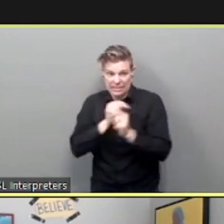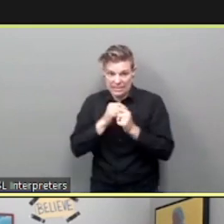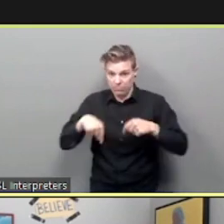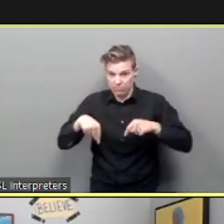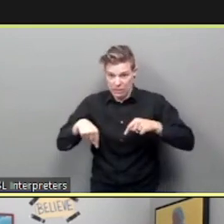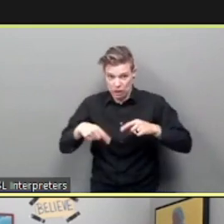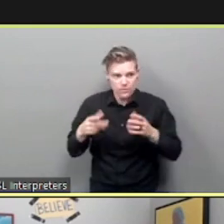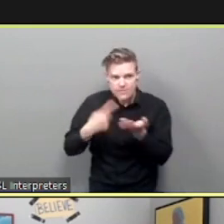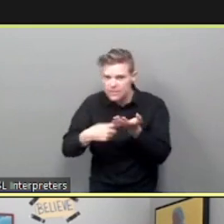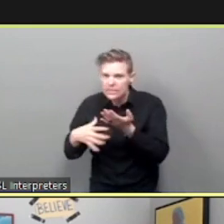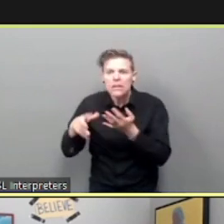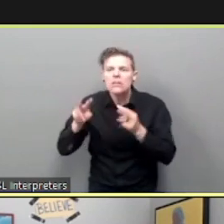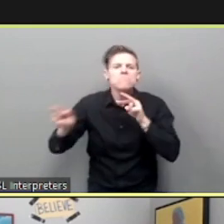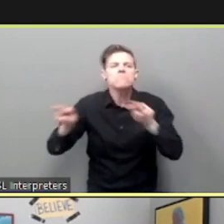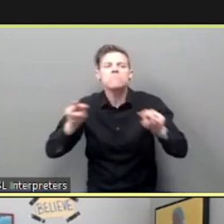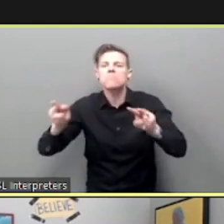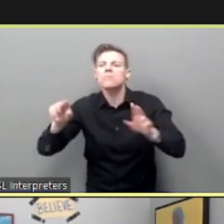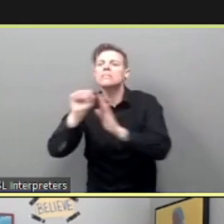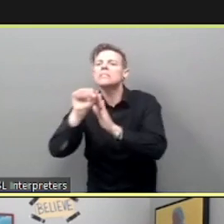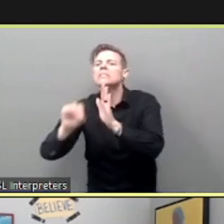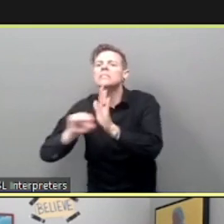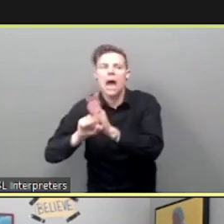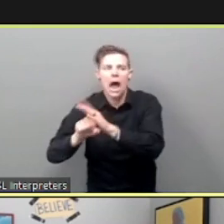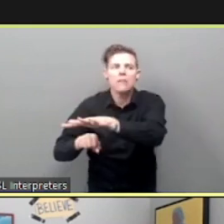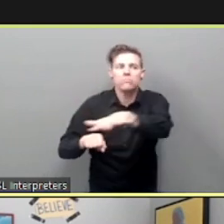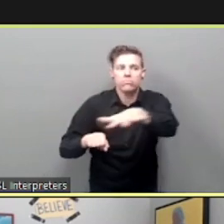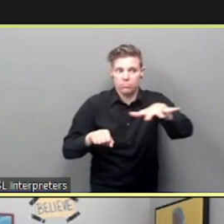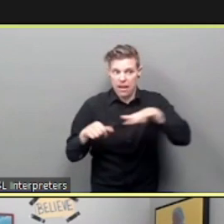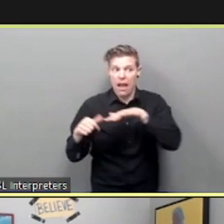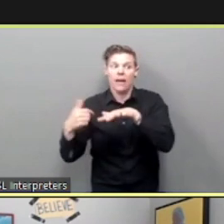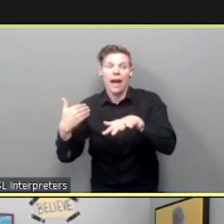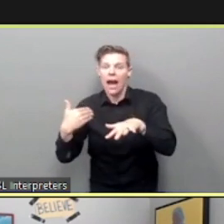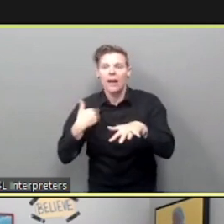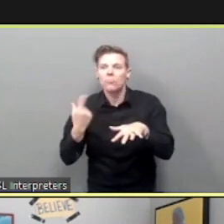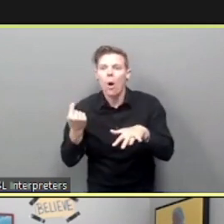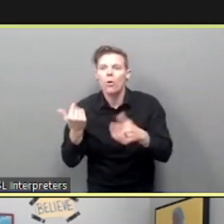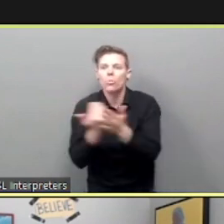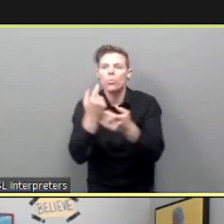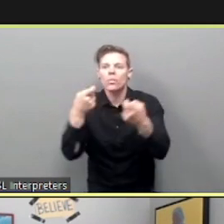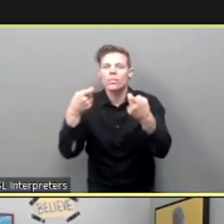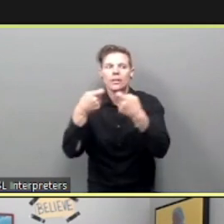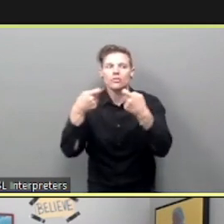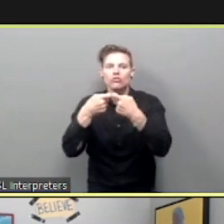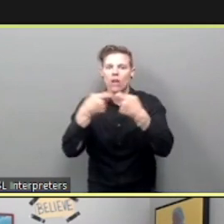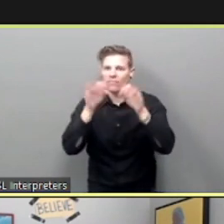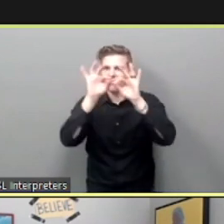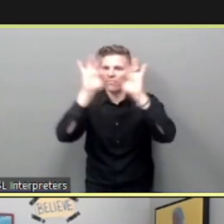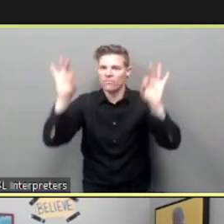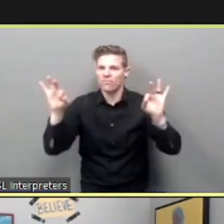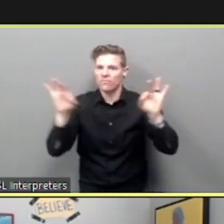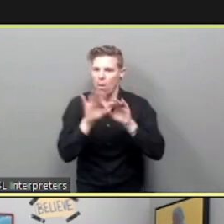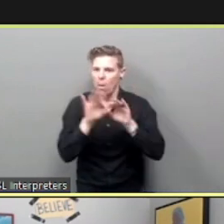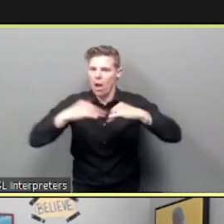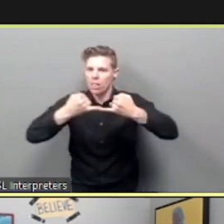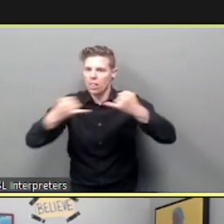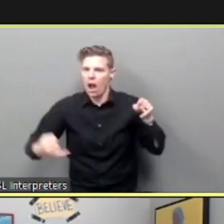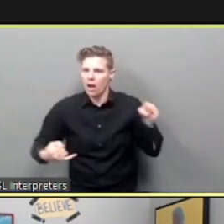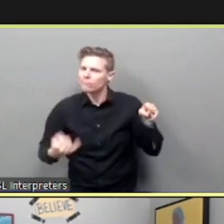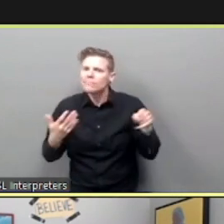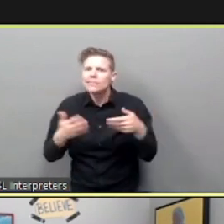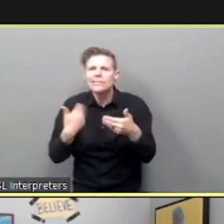state. And our new electronic consent form for child vaccination is now available at